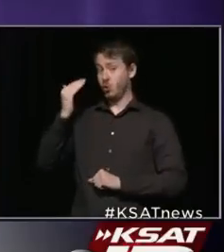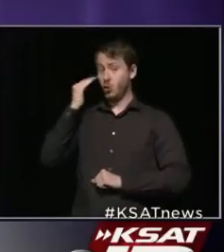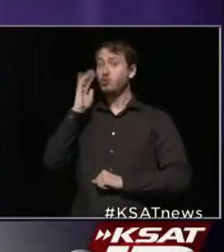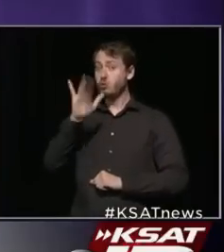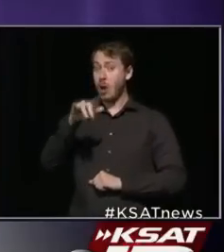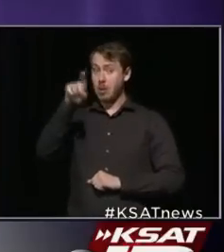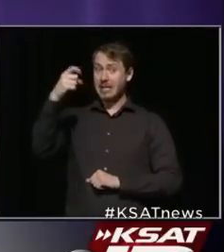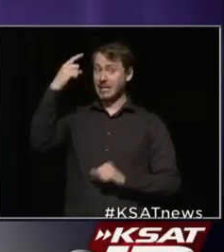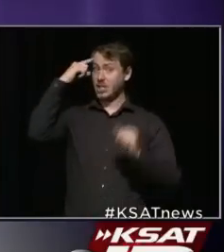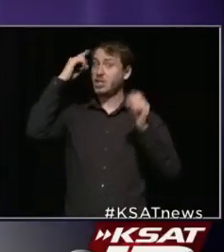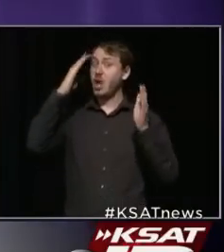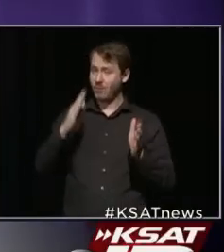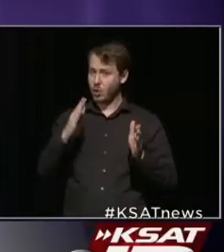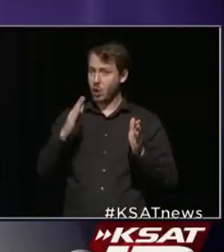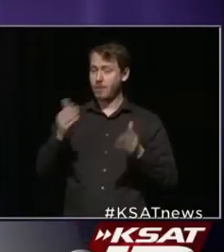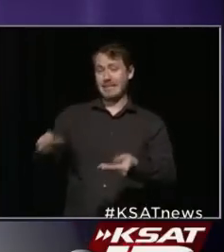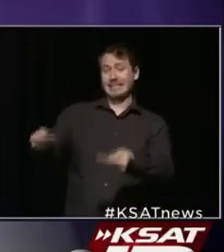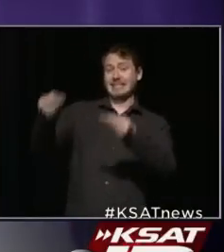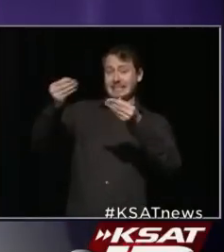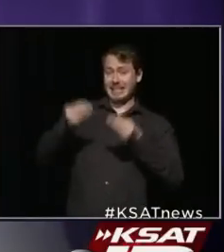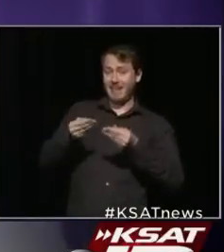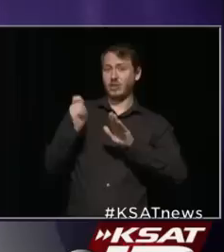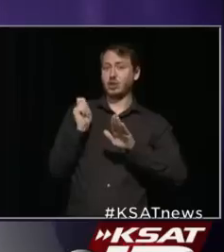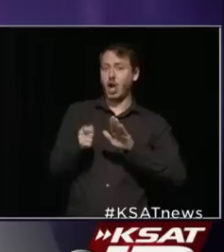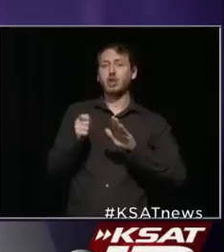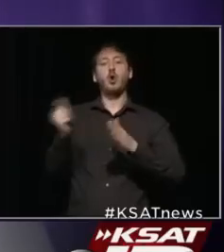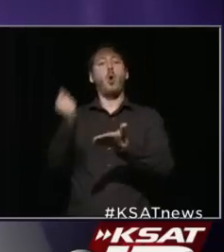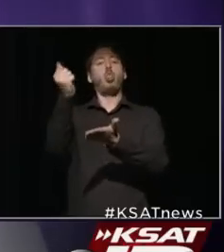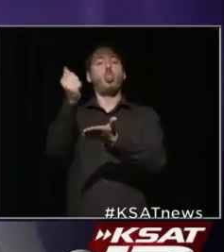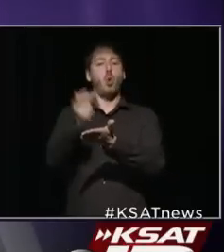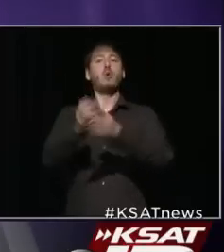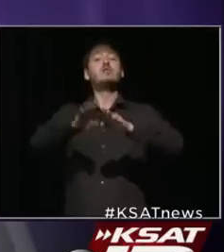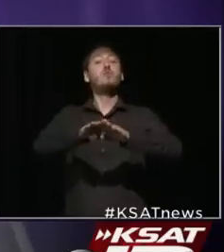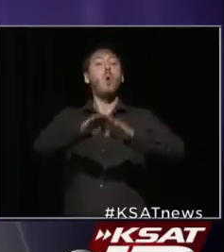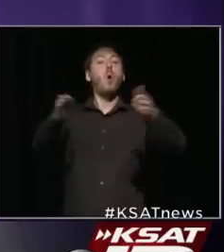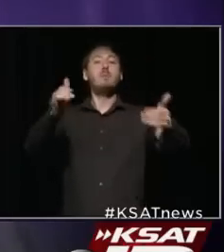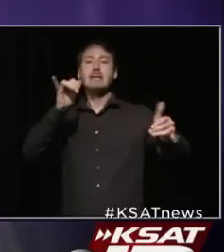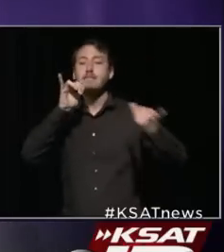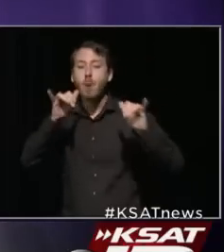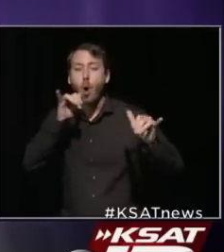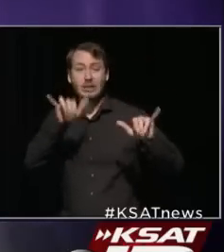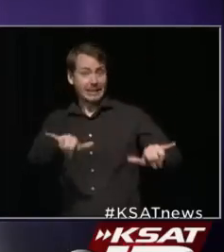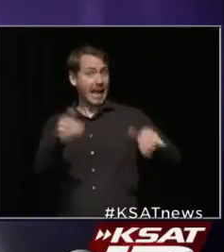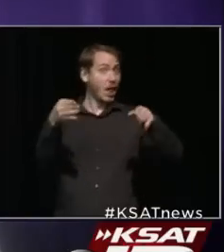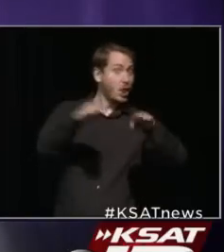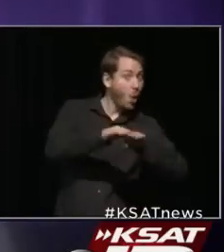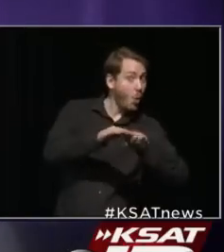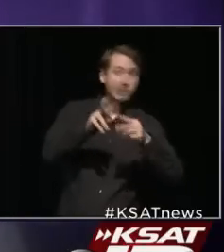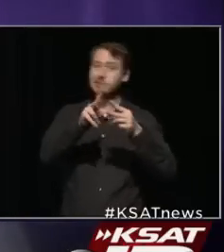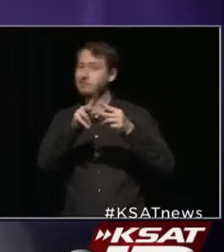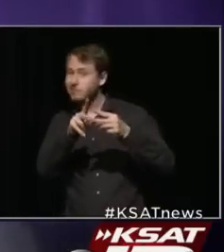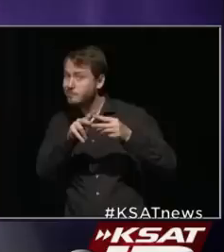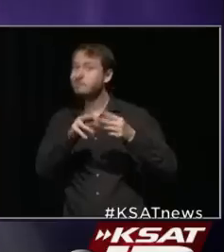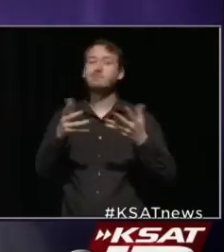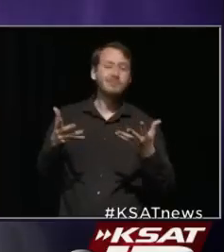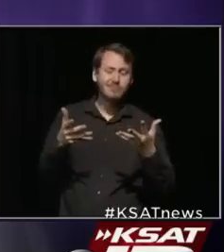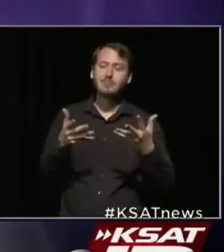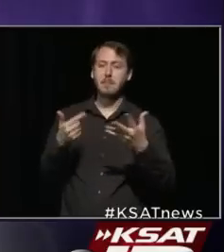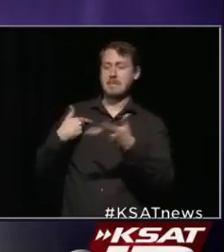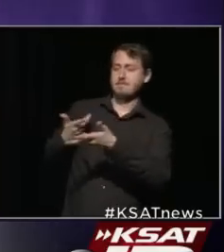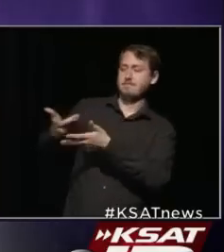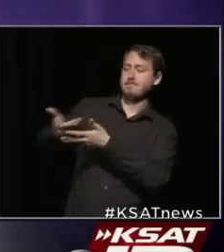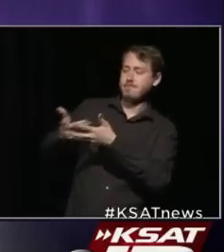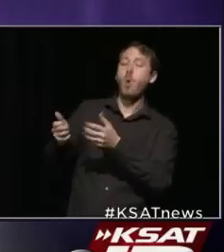given the county judge the authority to do open bars or keep them closed or whatever. And close consultation with